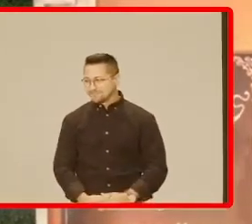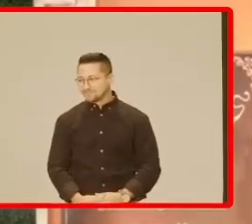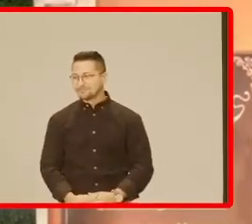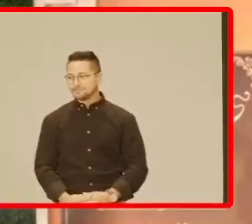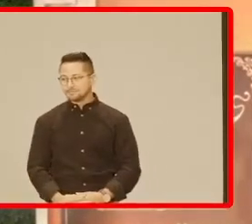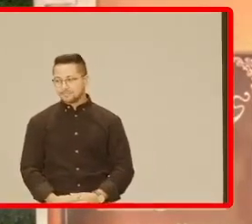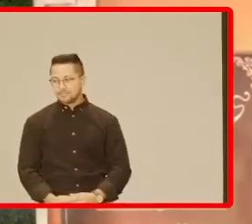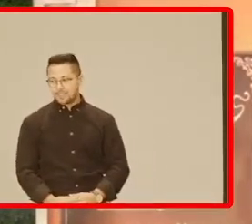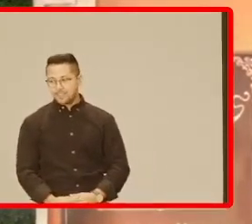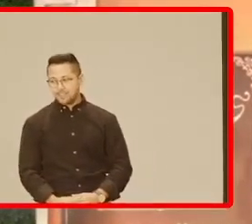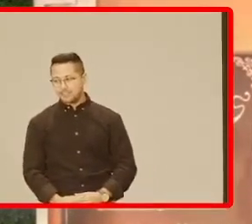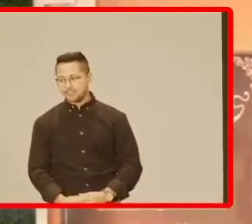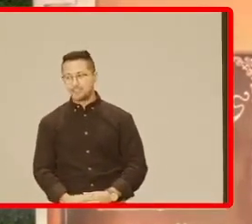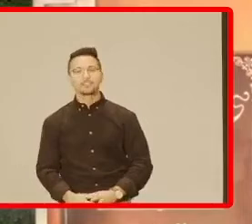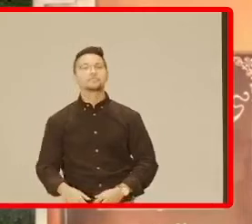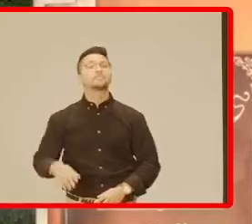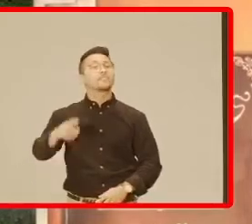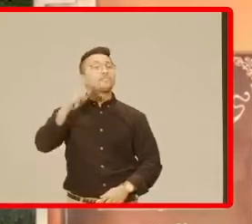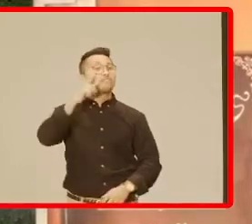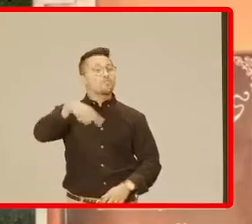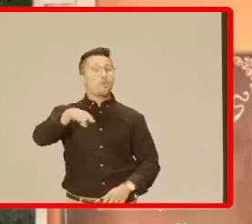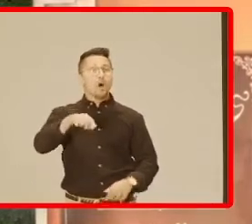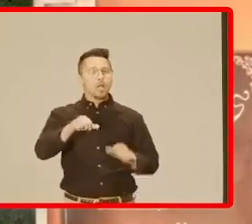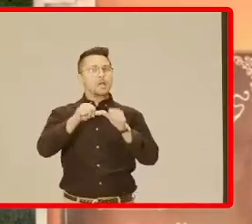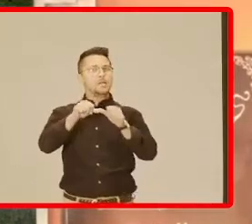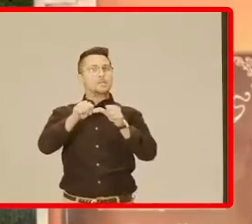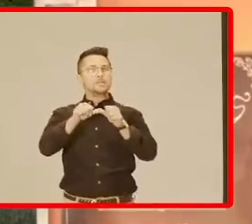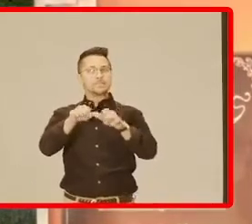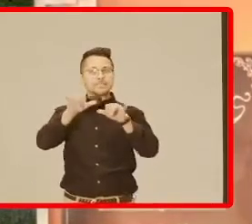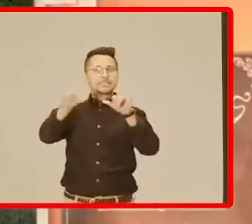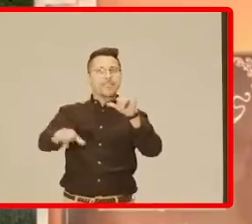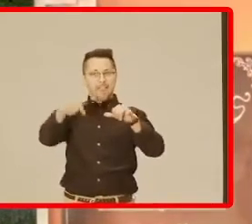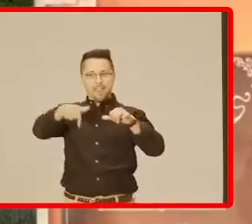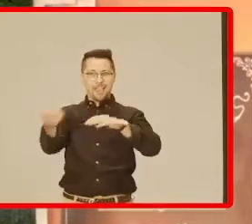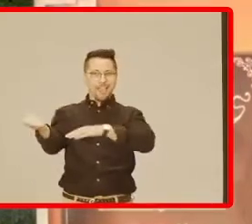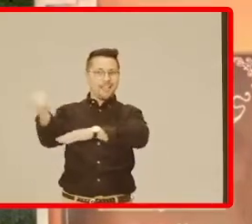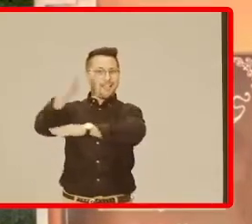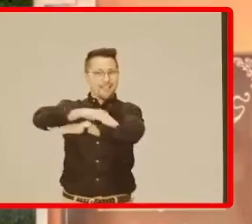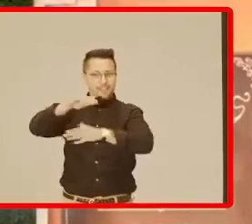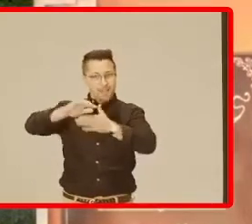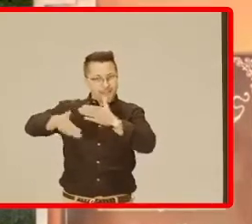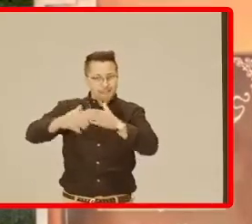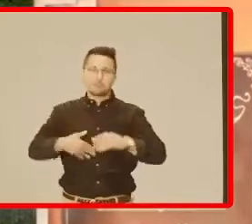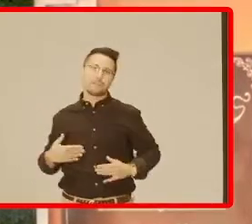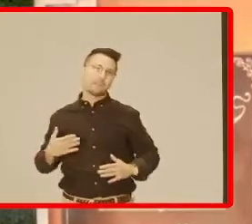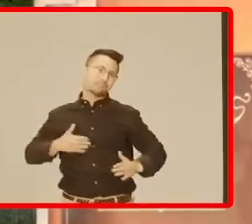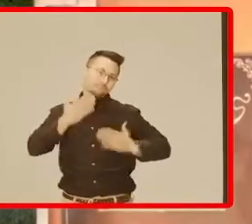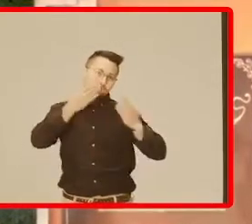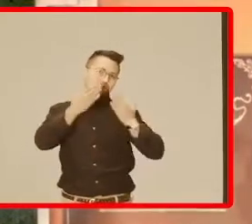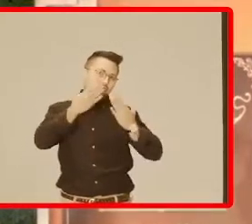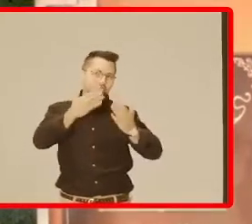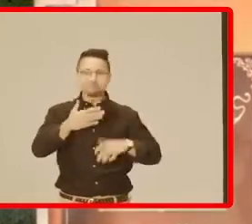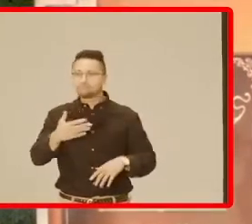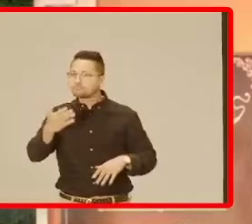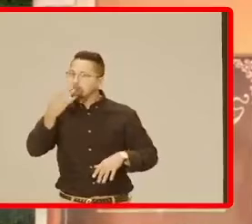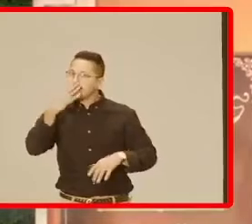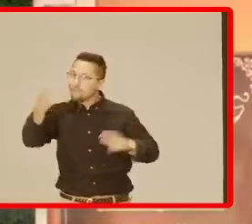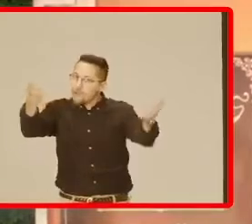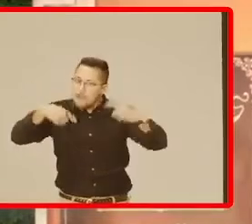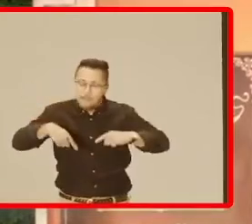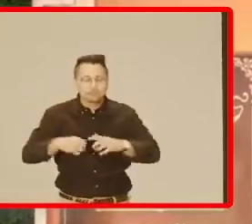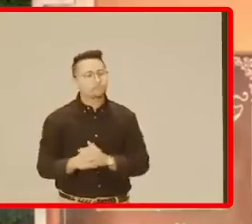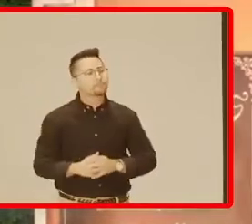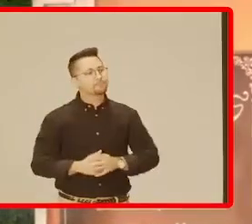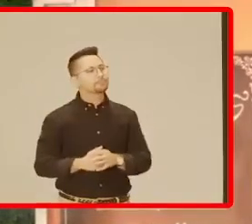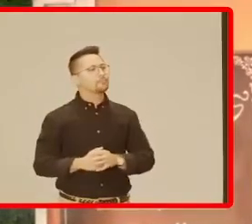And for those of you who have stuck with us for the whole event, we thank you very much. We're happy you're here. I think we have